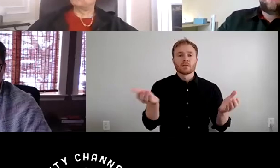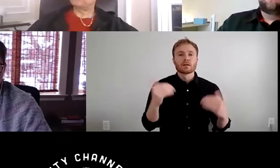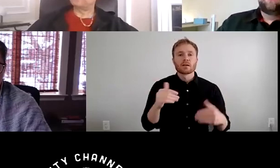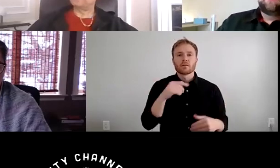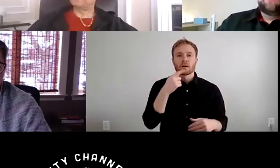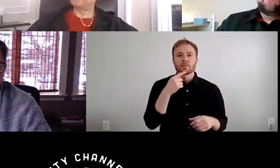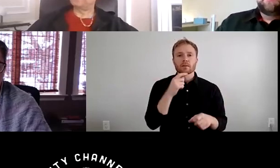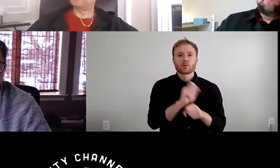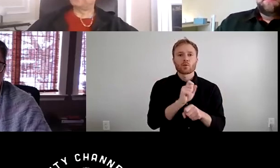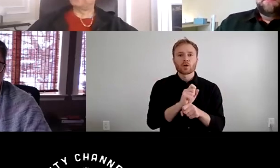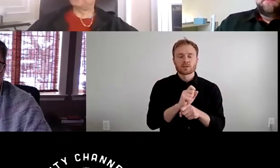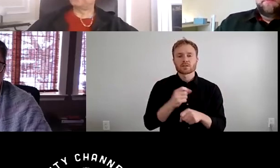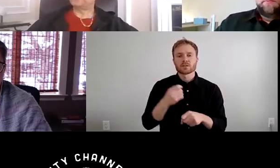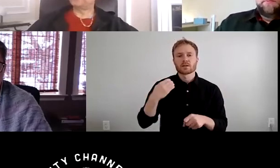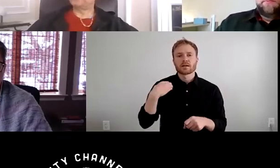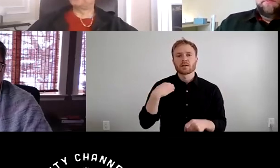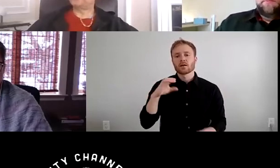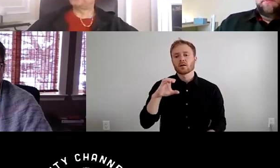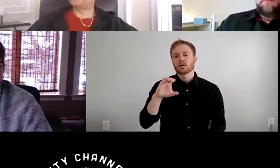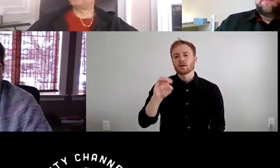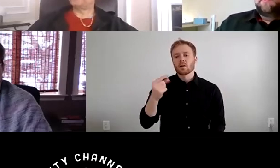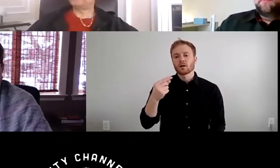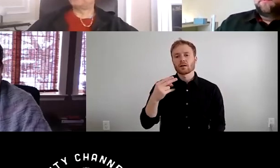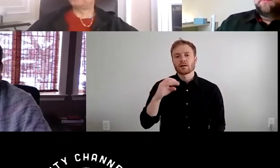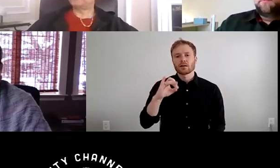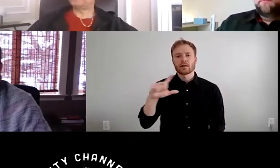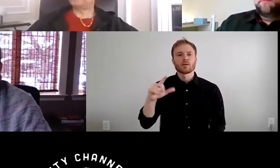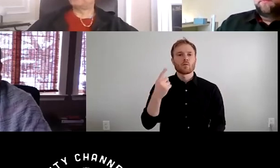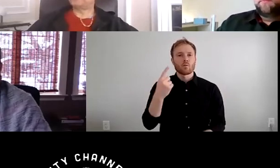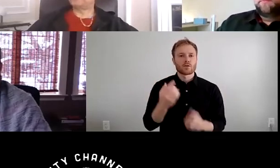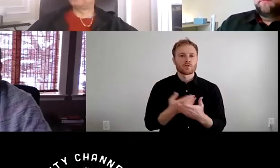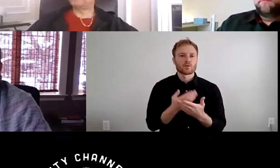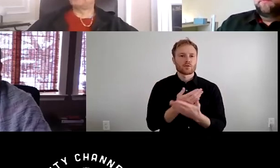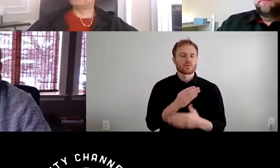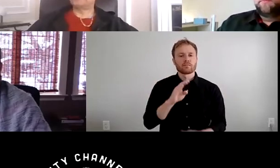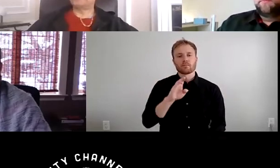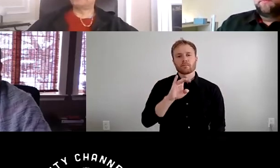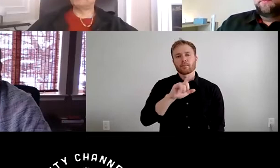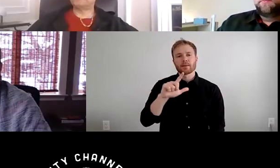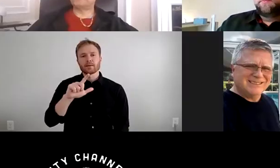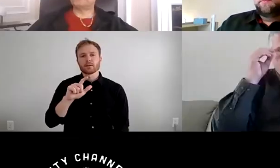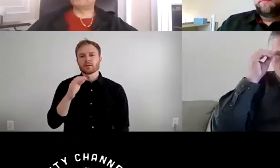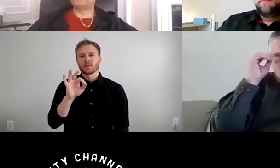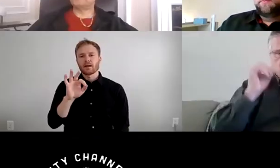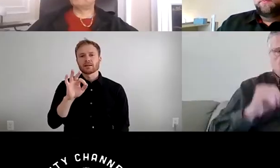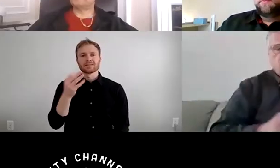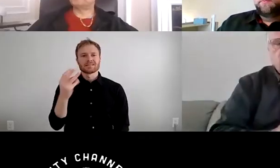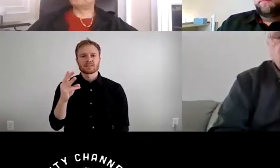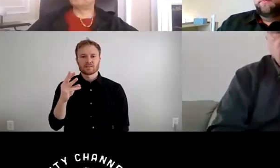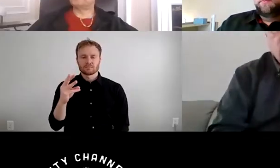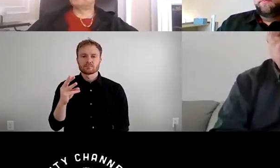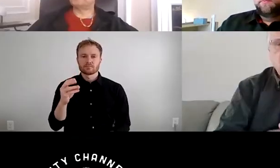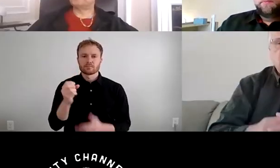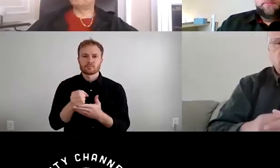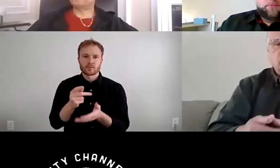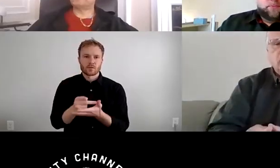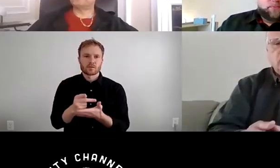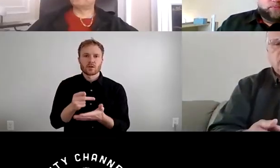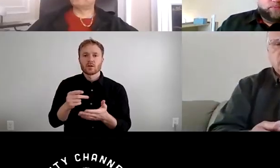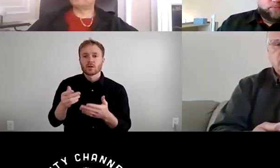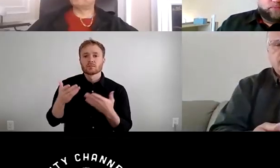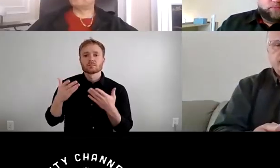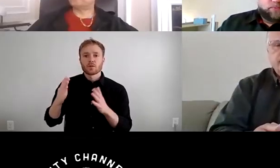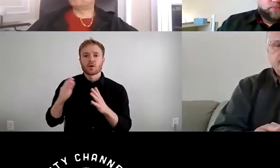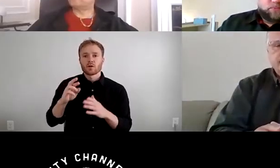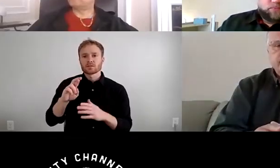Coghill. One new paper, Bill 916. Bill 916, resolution granting unto RCH